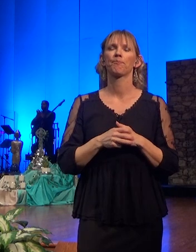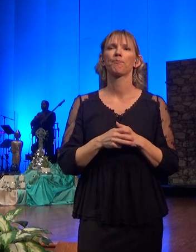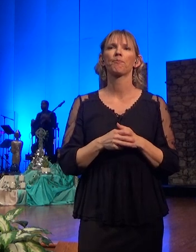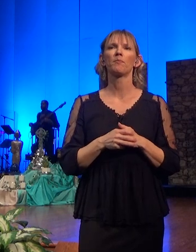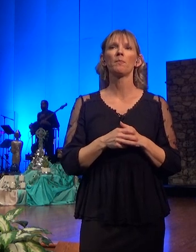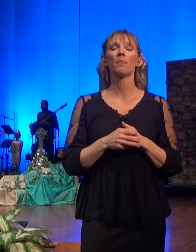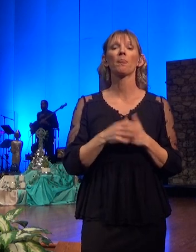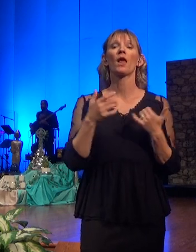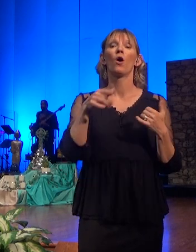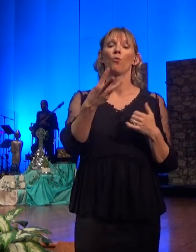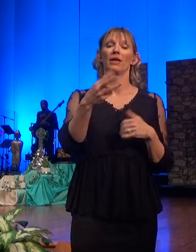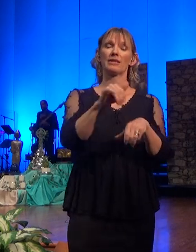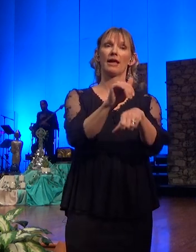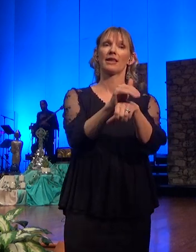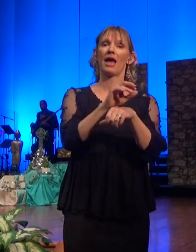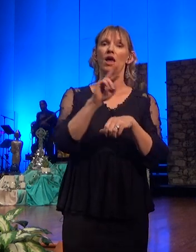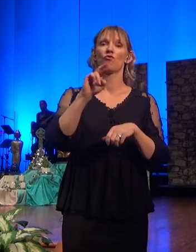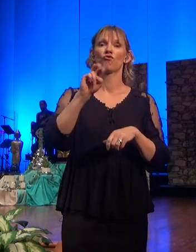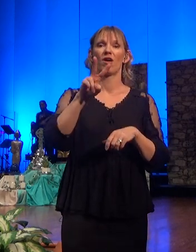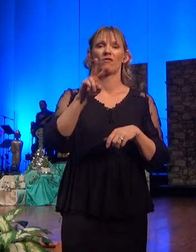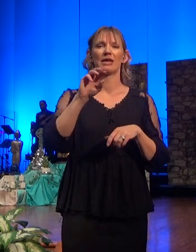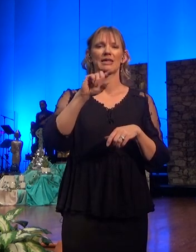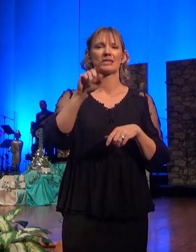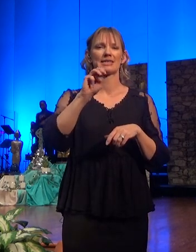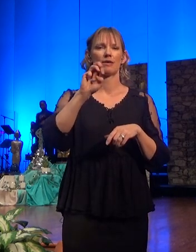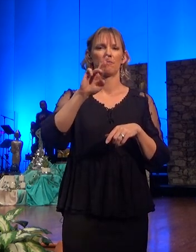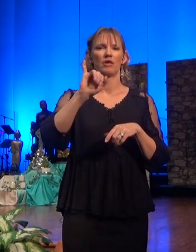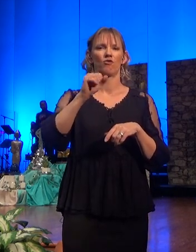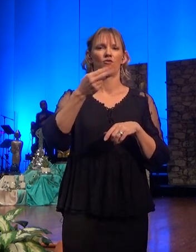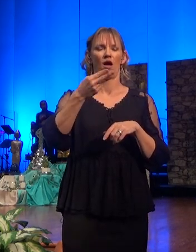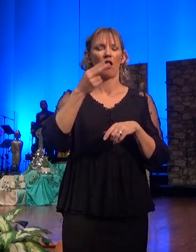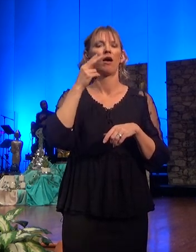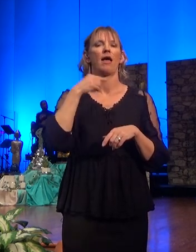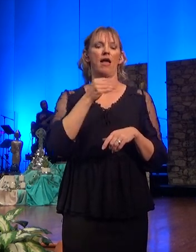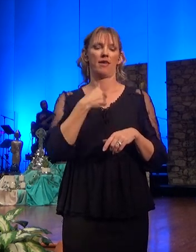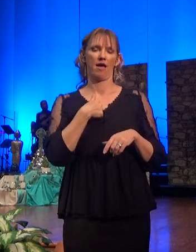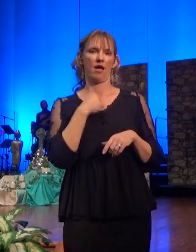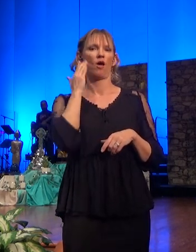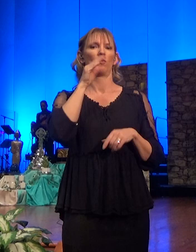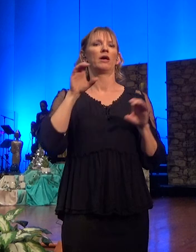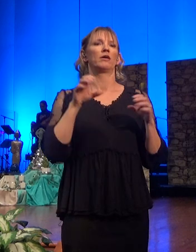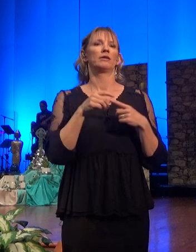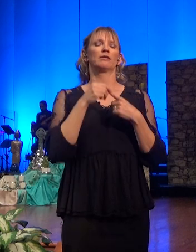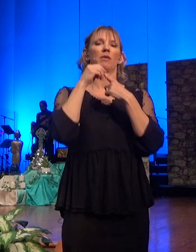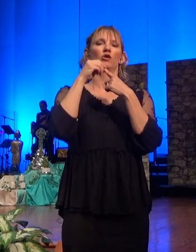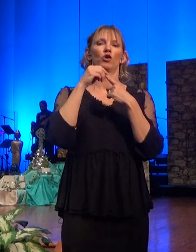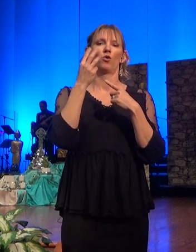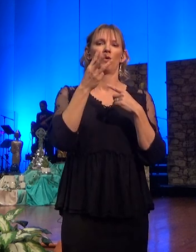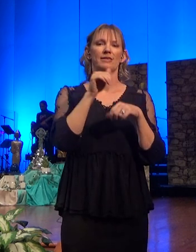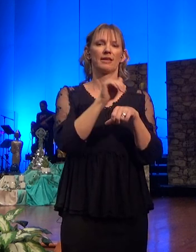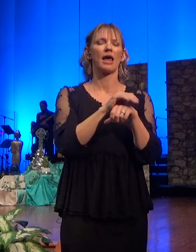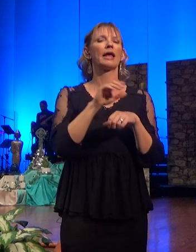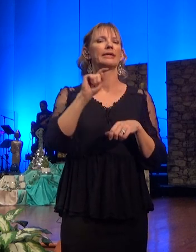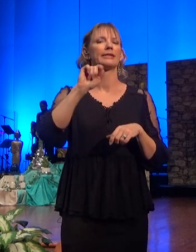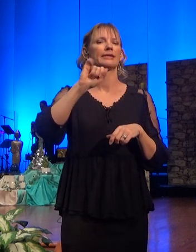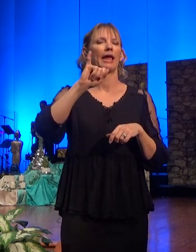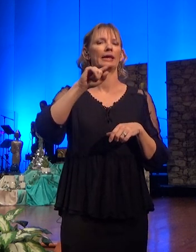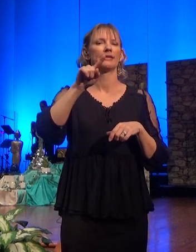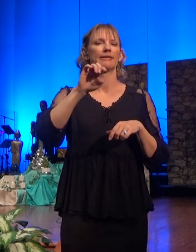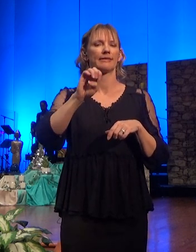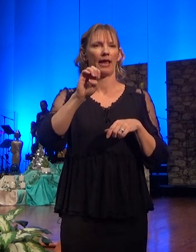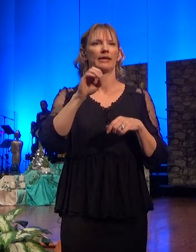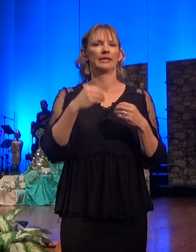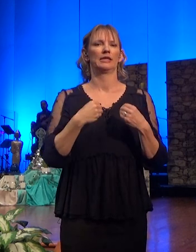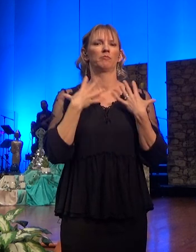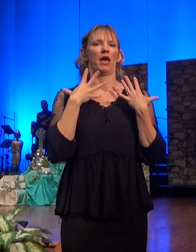This Wednesday night, Reverend Zamira Jazwerska and I are going to be doing a very special Wednesday night. It's a Taizé-inspired Wednesday night, so we'll